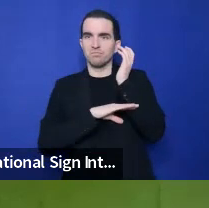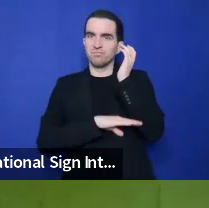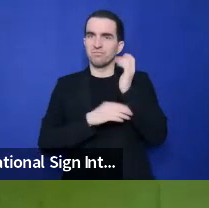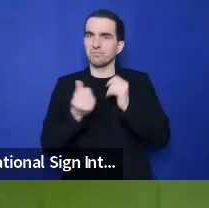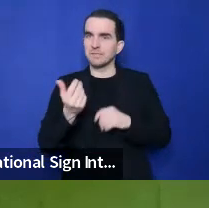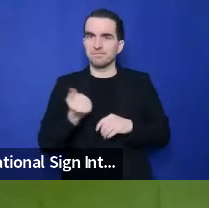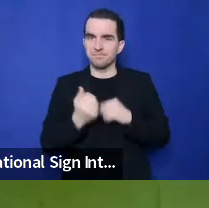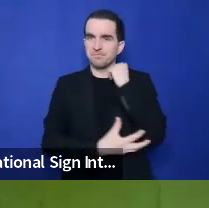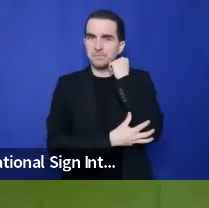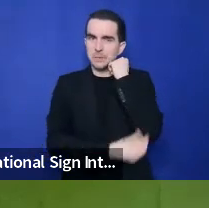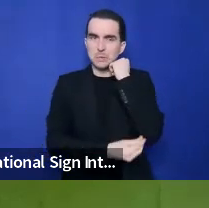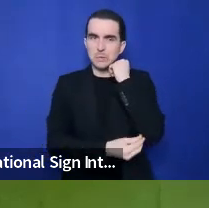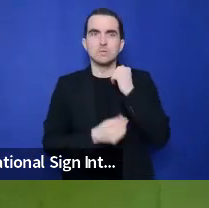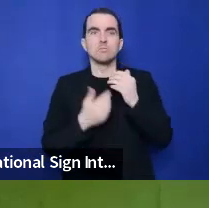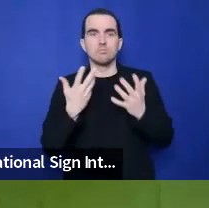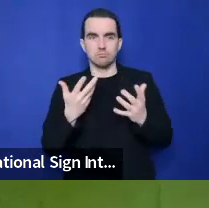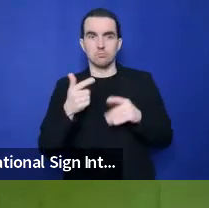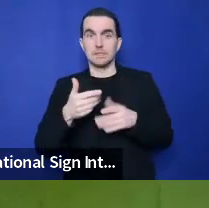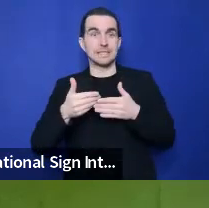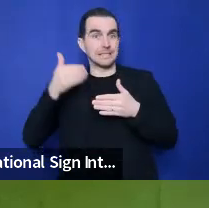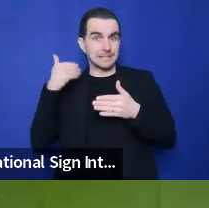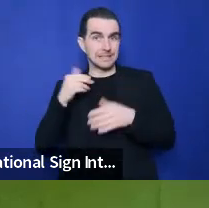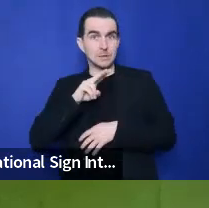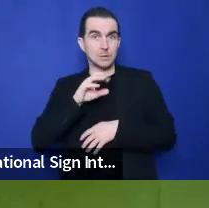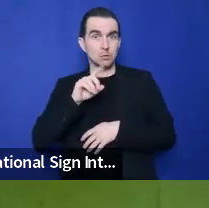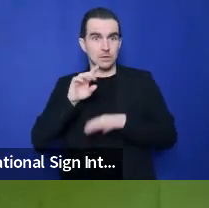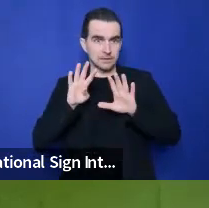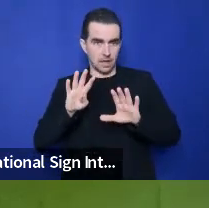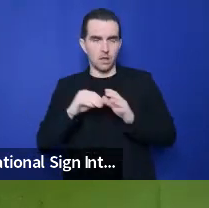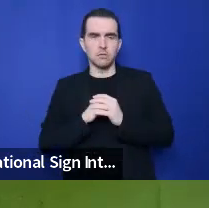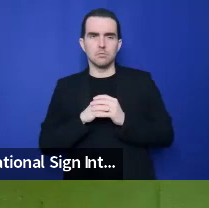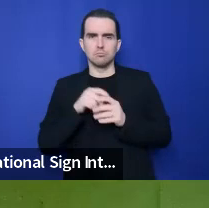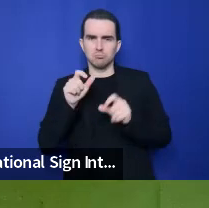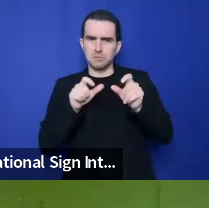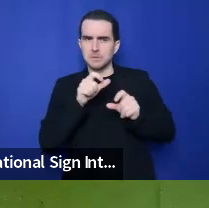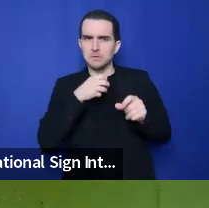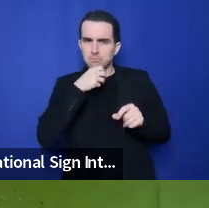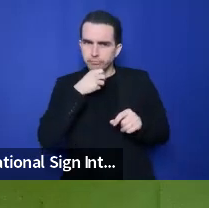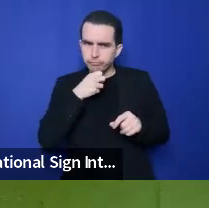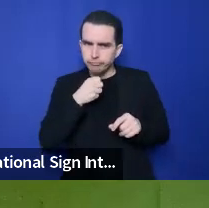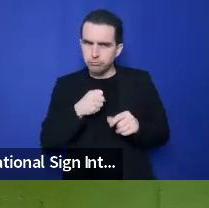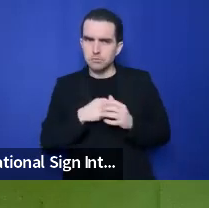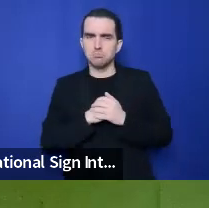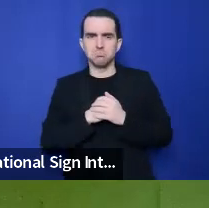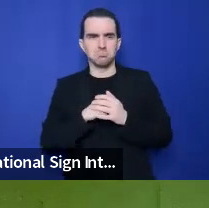majority of the Pacific countries have burgeoning youth population. With over the age of 60